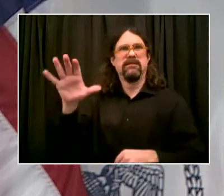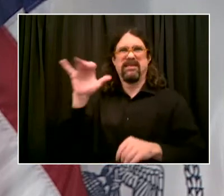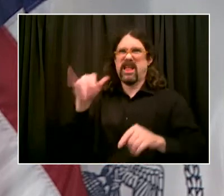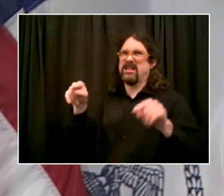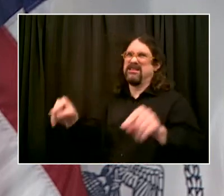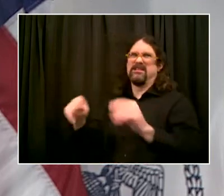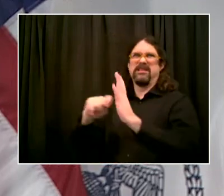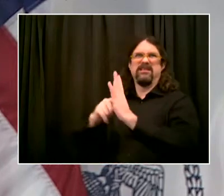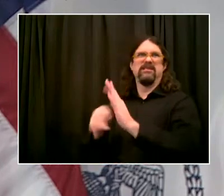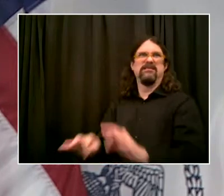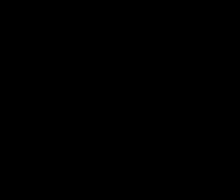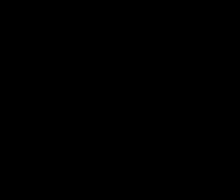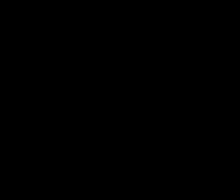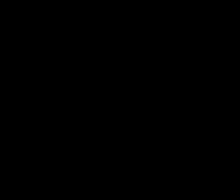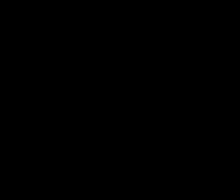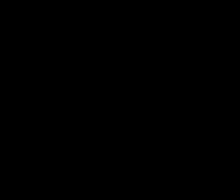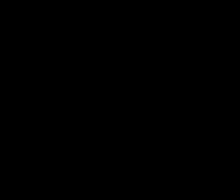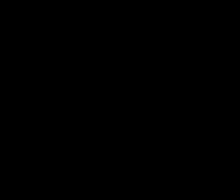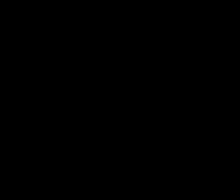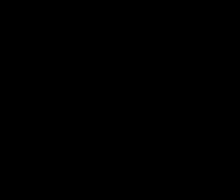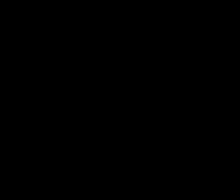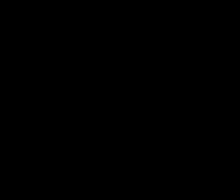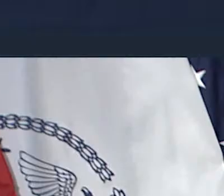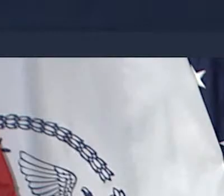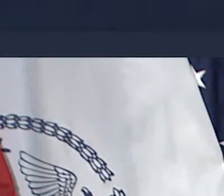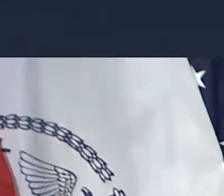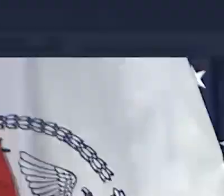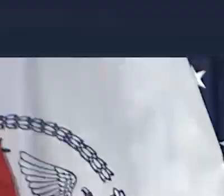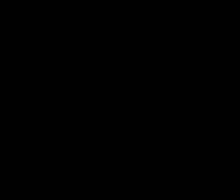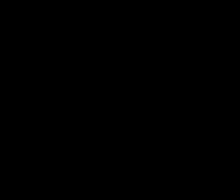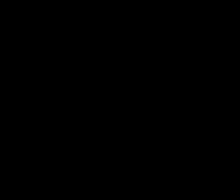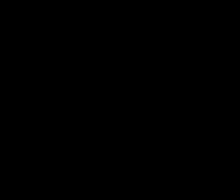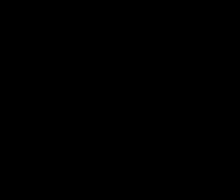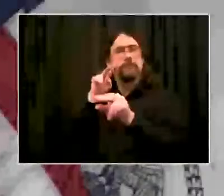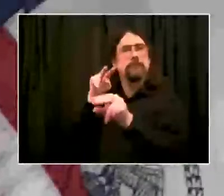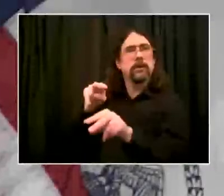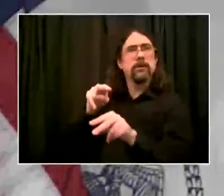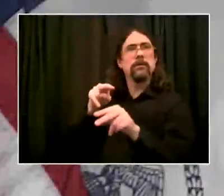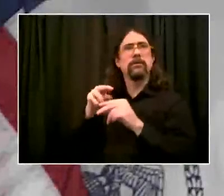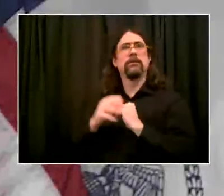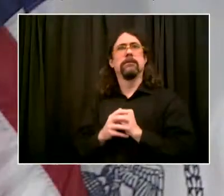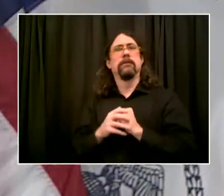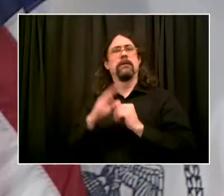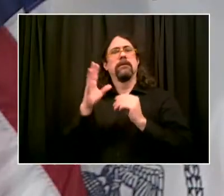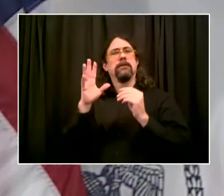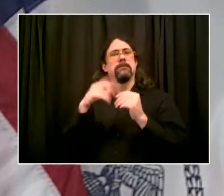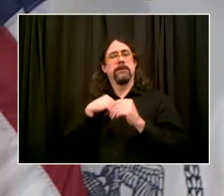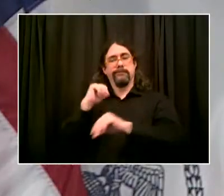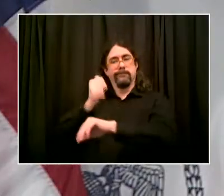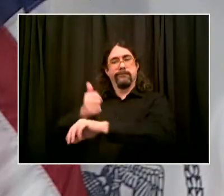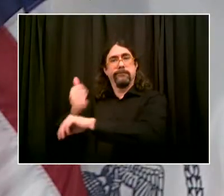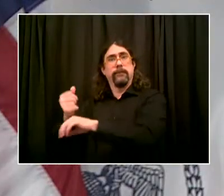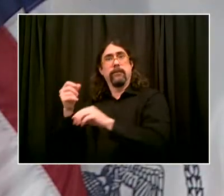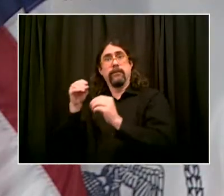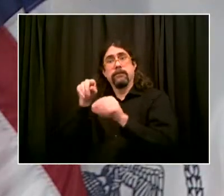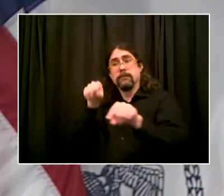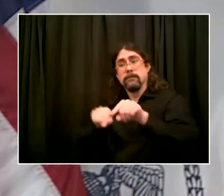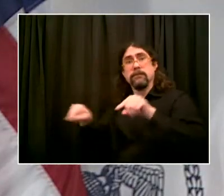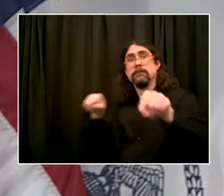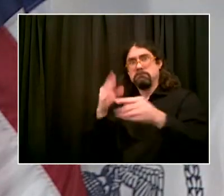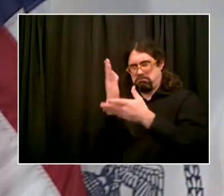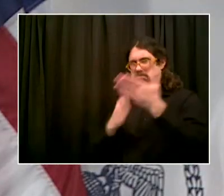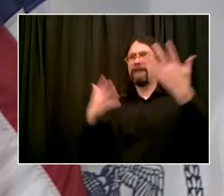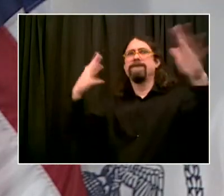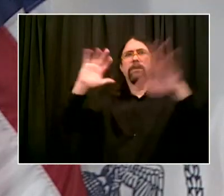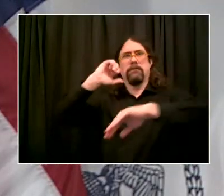We're going to have more sites, for example, developments. We will continue to help ensure